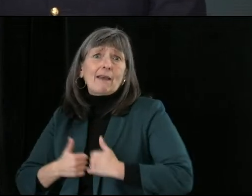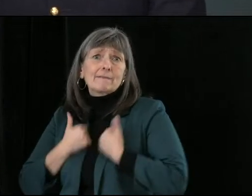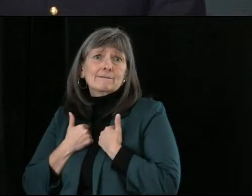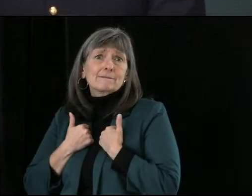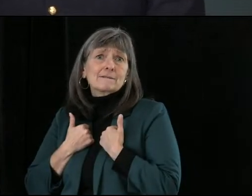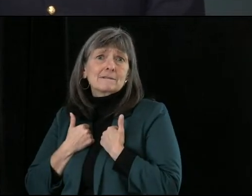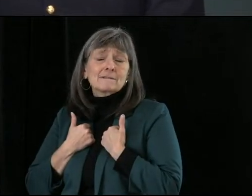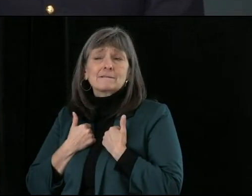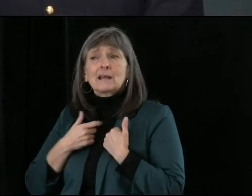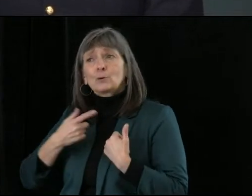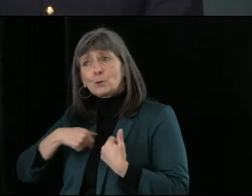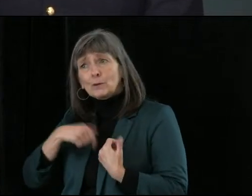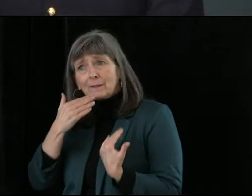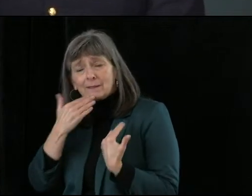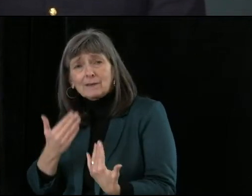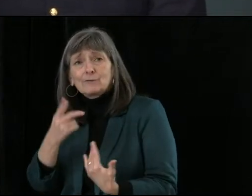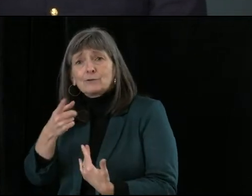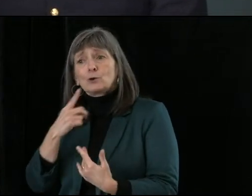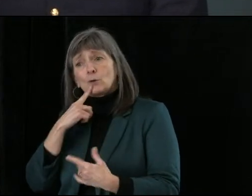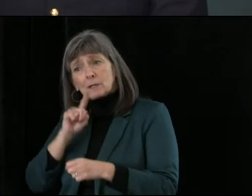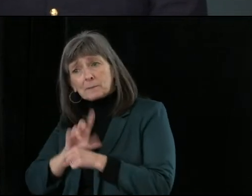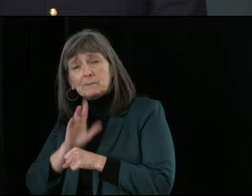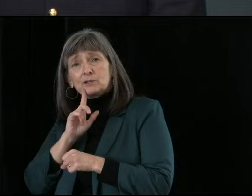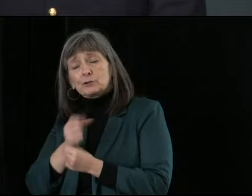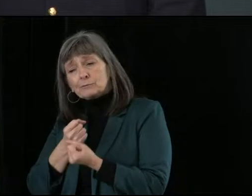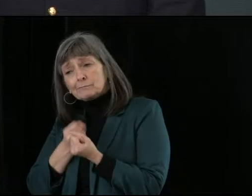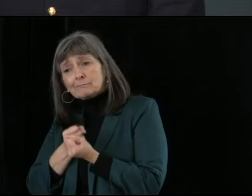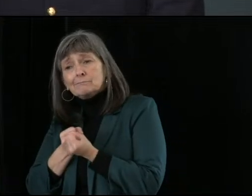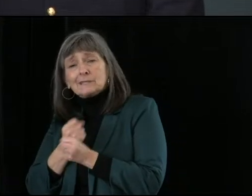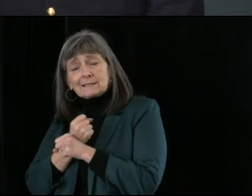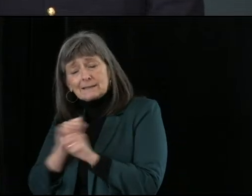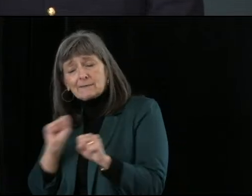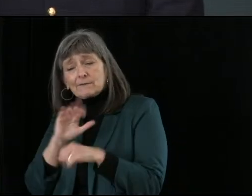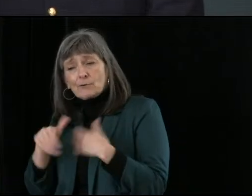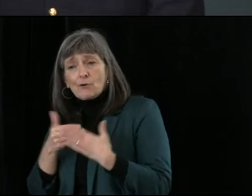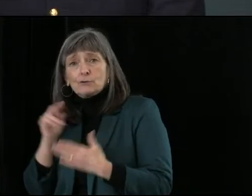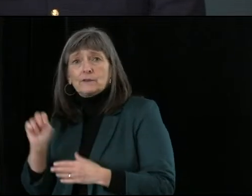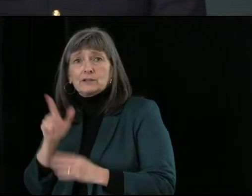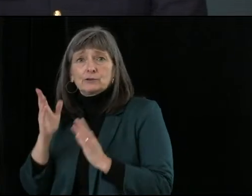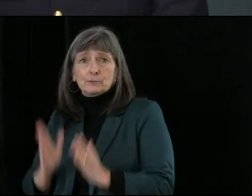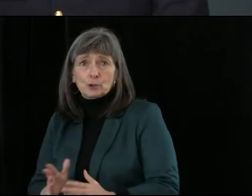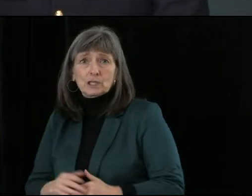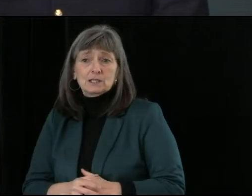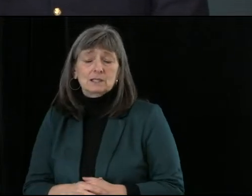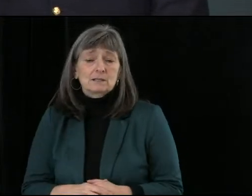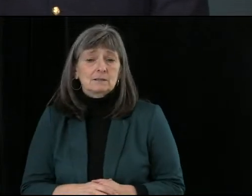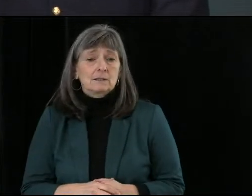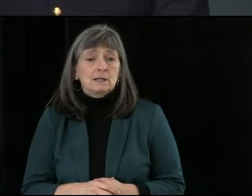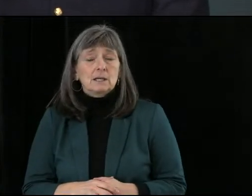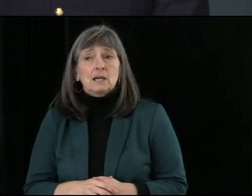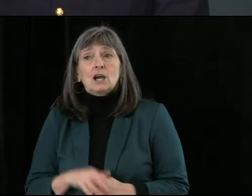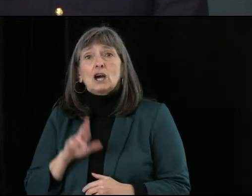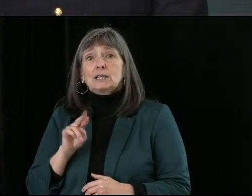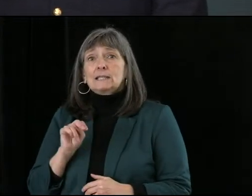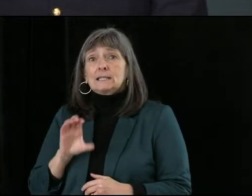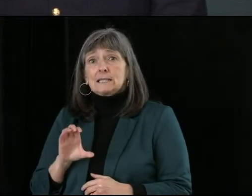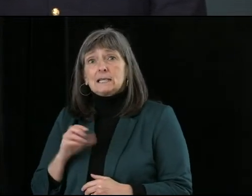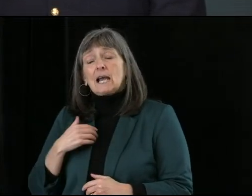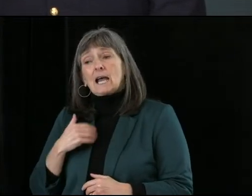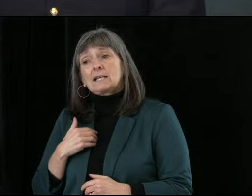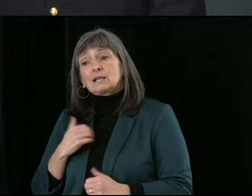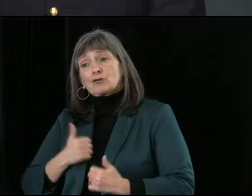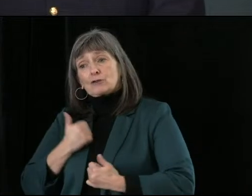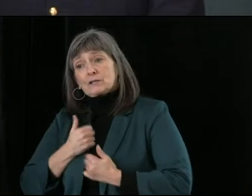thank you for your commitment to the safety of Newfoundlanders and Labradorians. The RNC has an aggressive charge